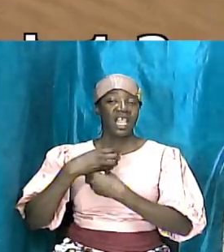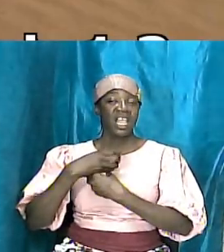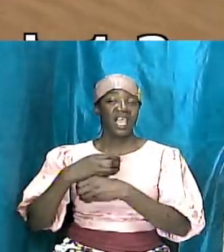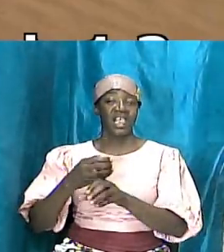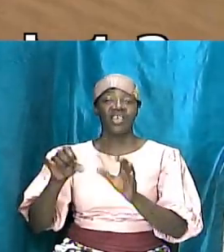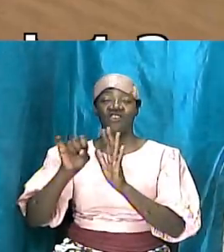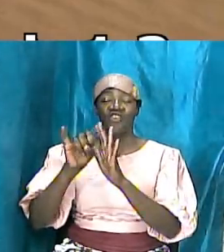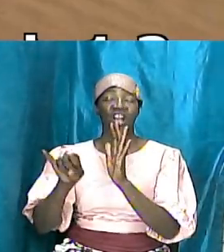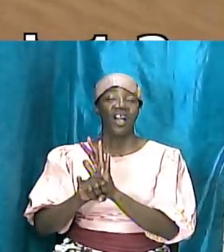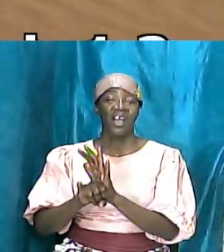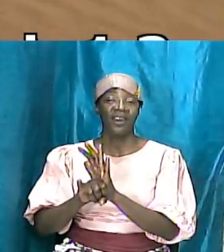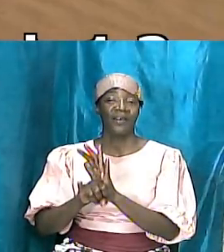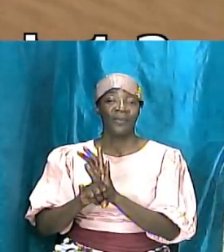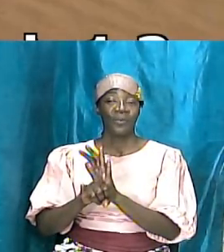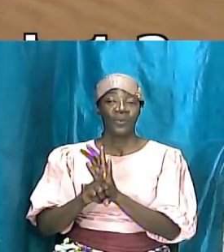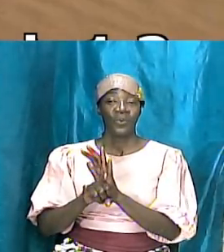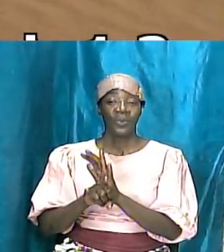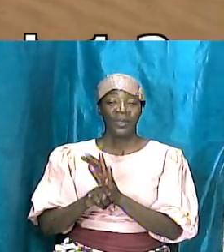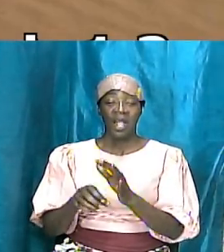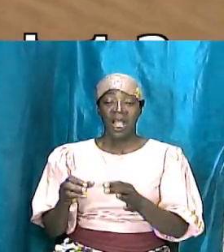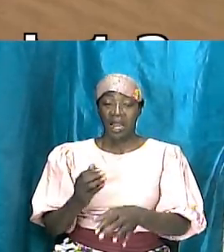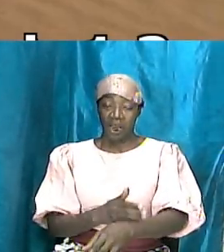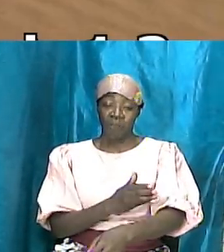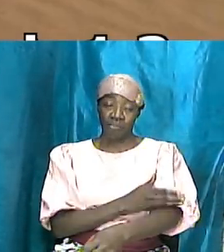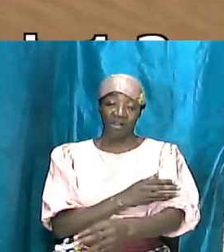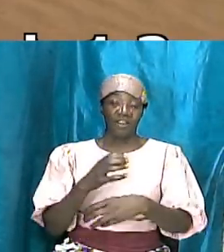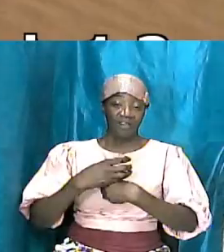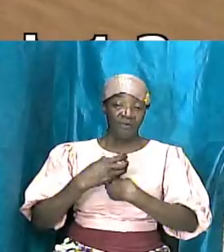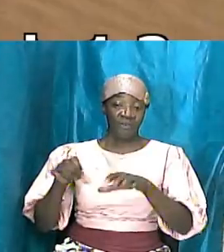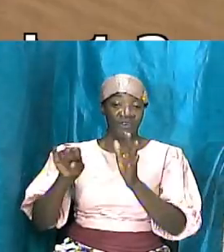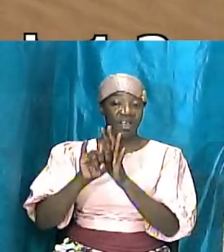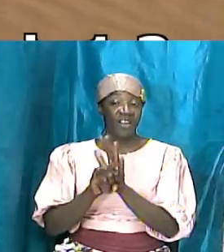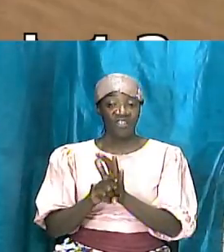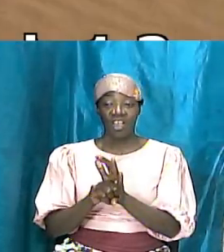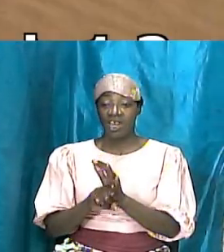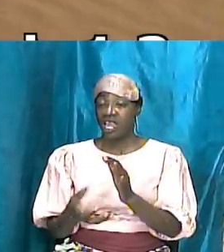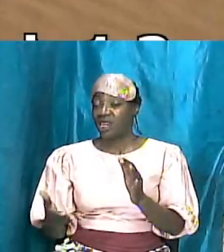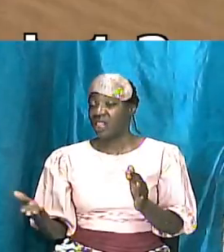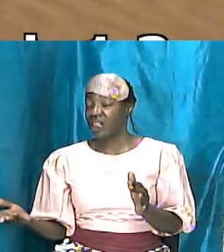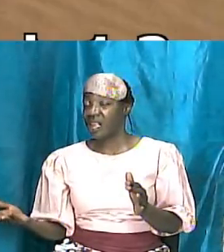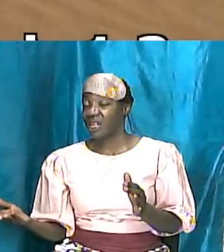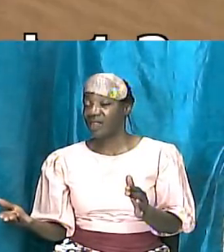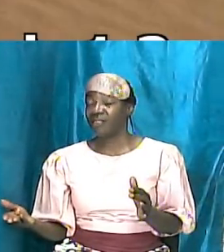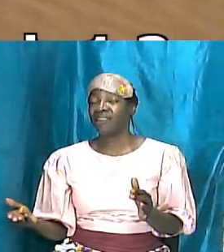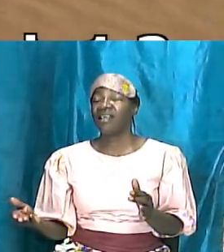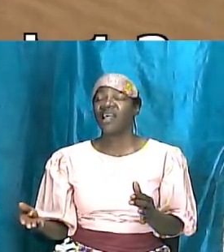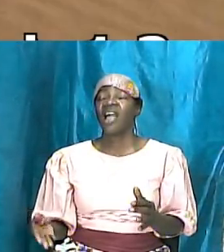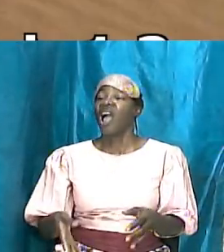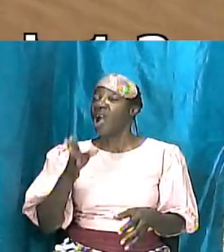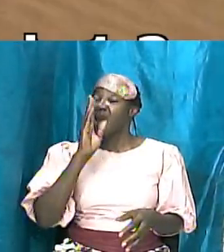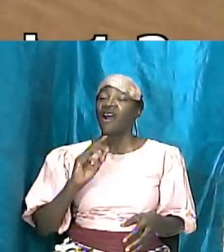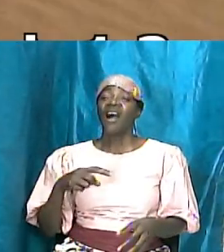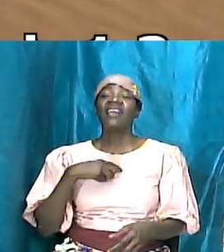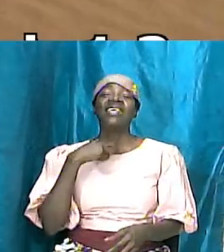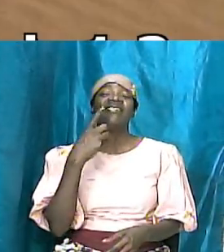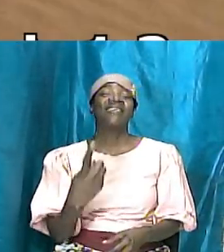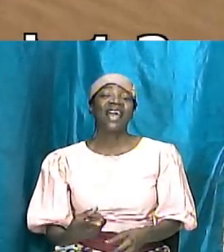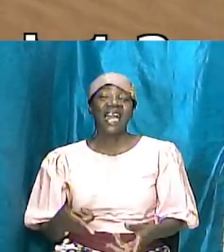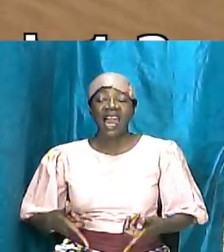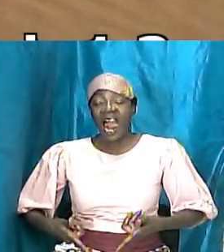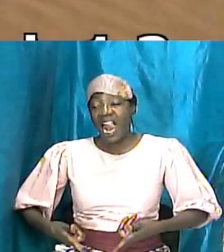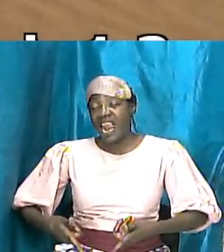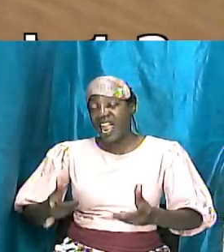of creation, creating the things that we now see. And God starts in verse 3. And God said,